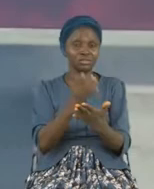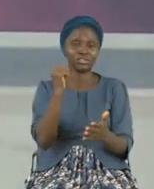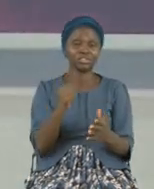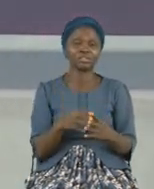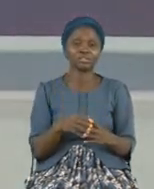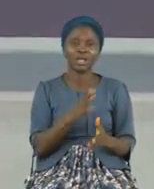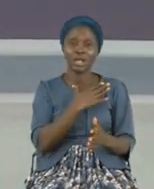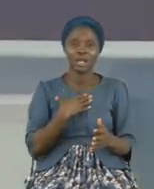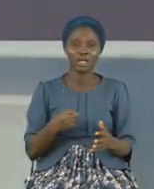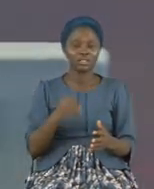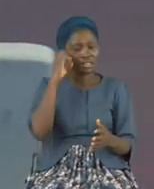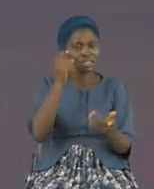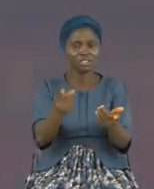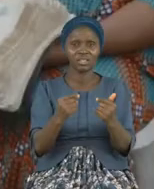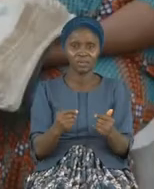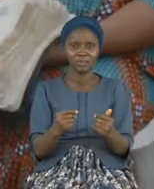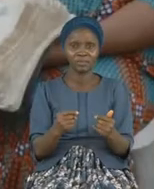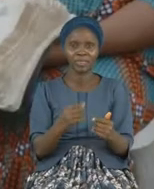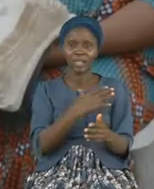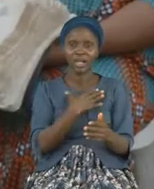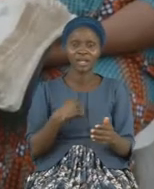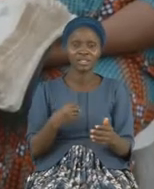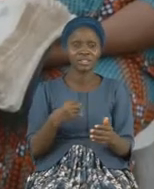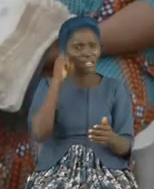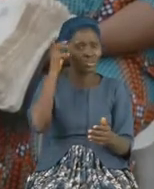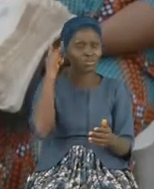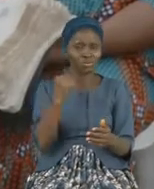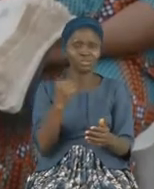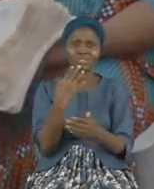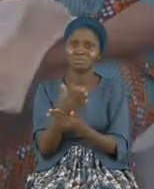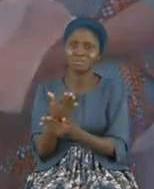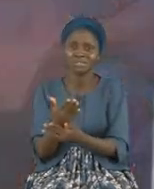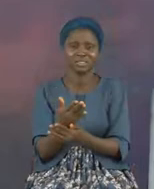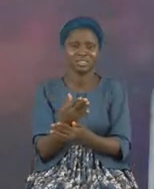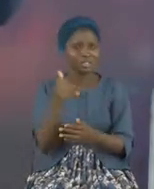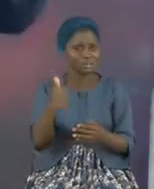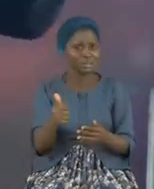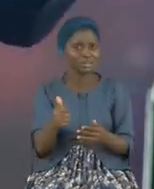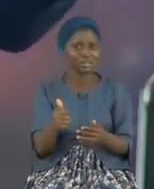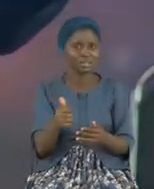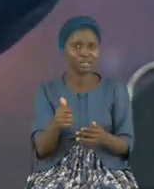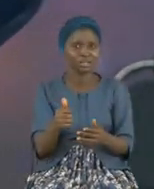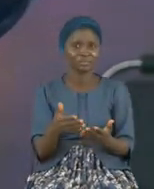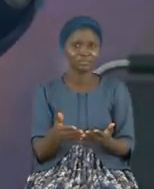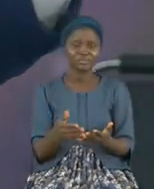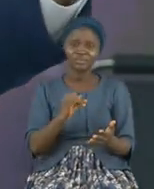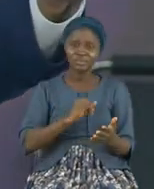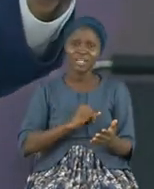came and he was pleading and he said, I got that thing for